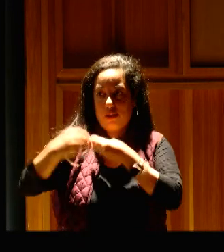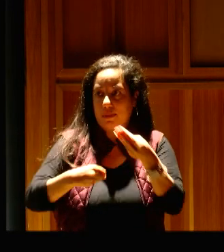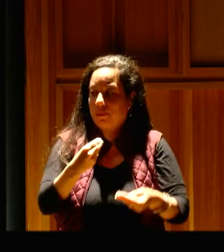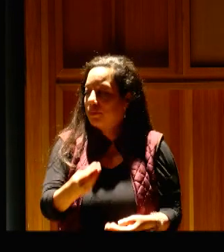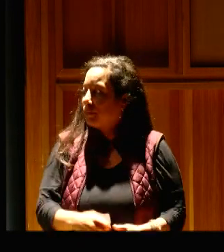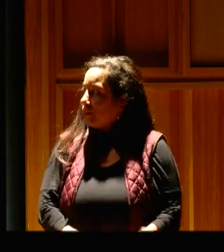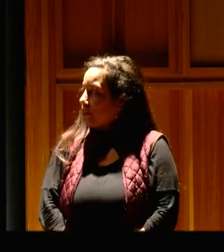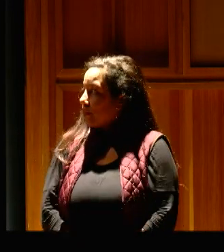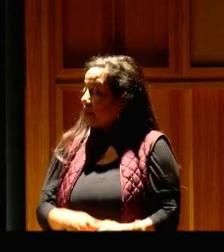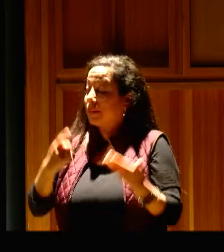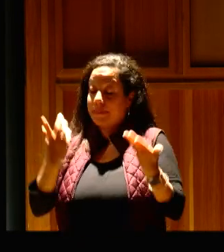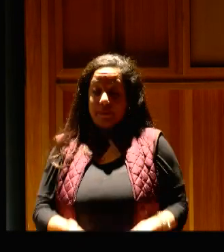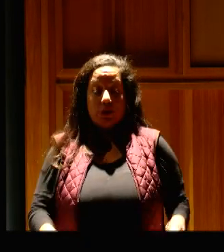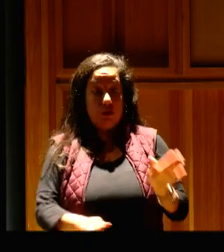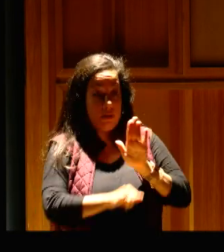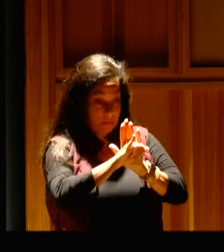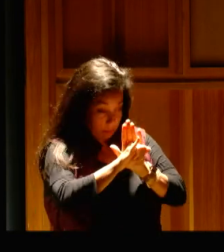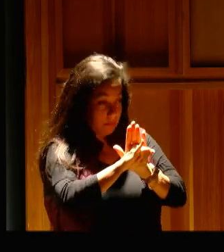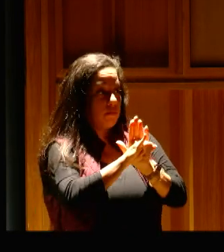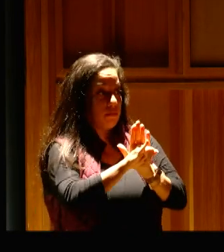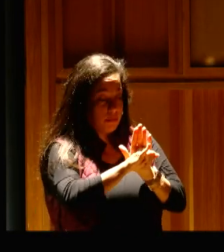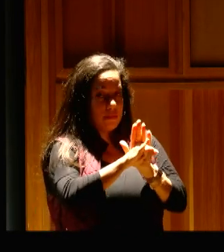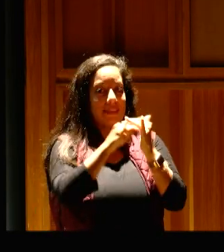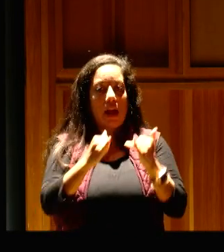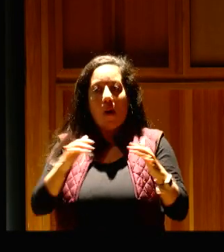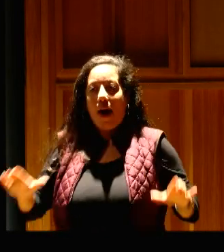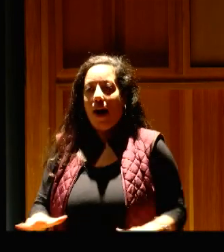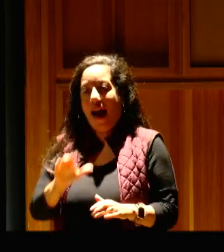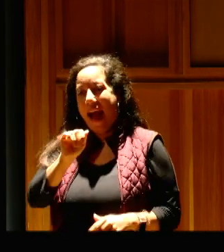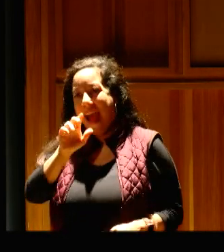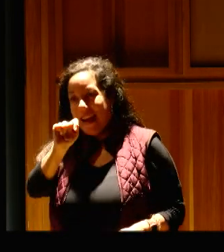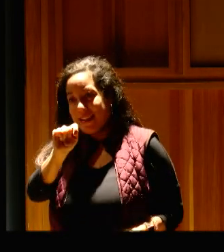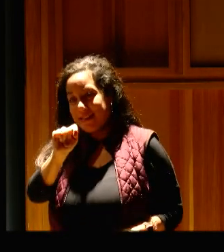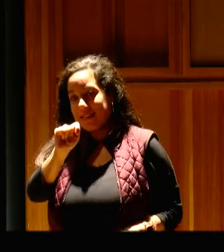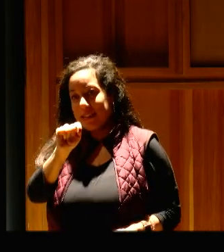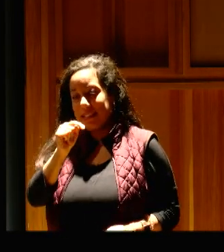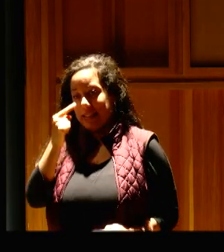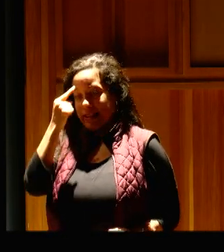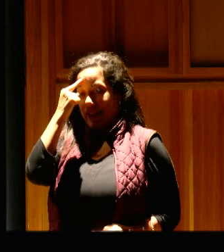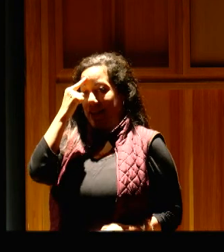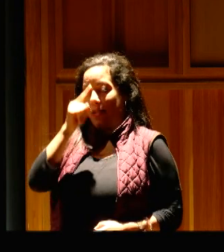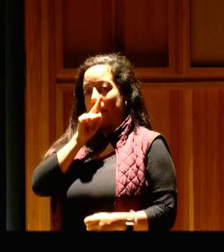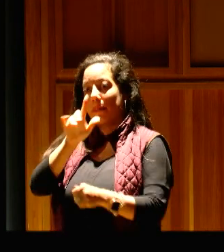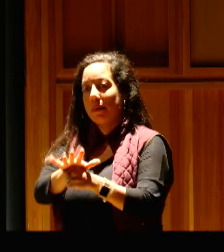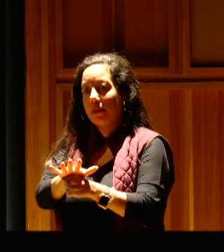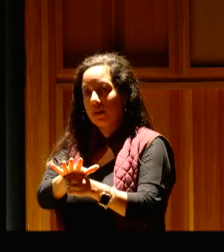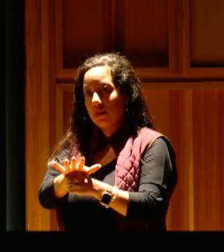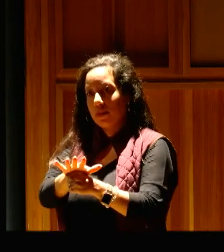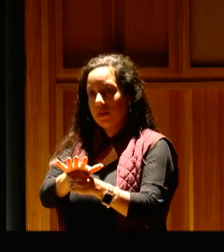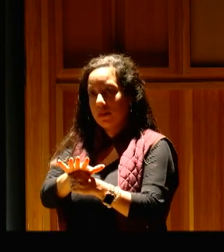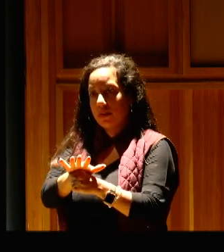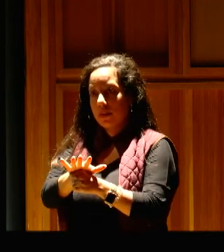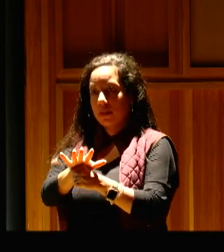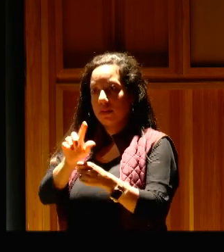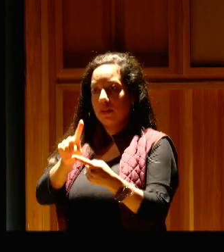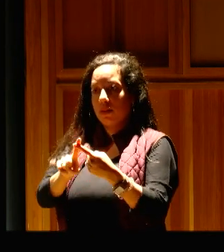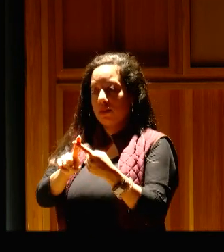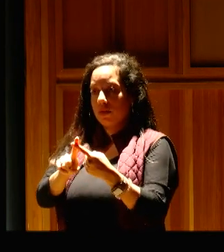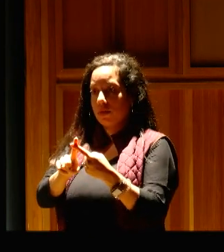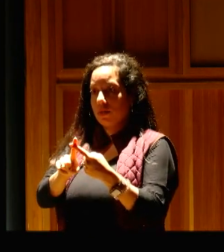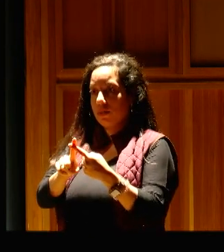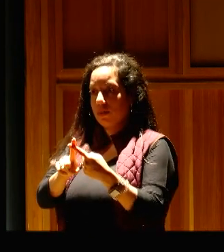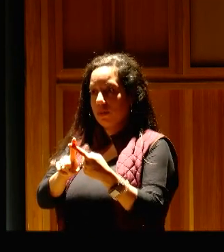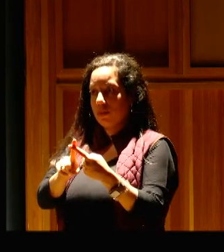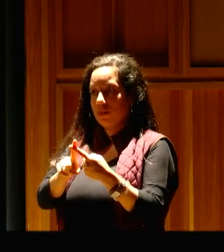Now, once you've identified that, I want you to act. I want you to think and commit to context-wise